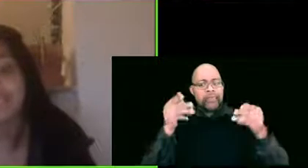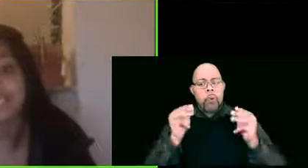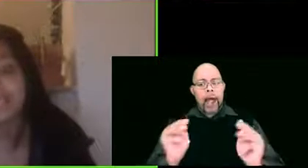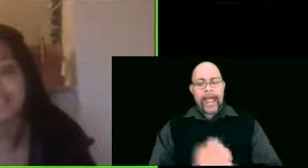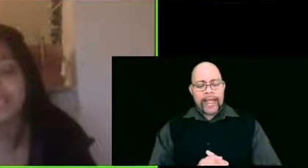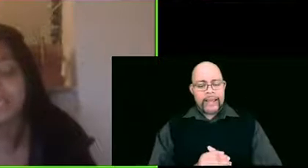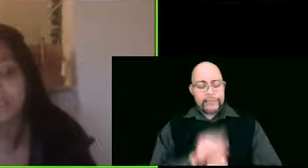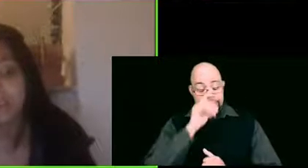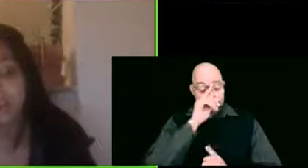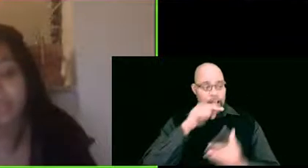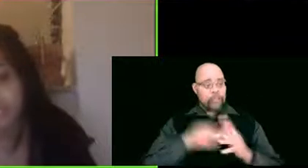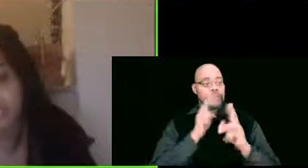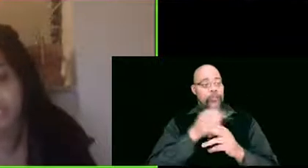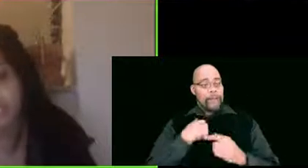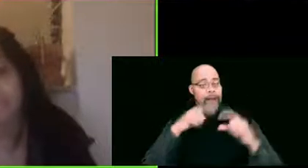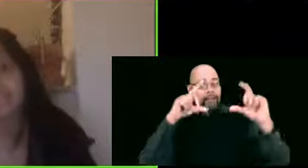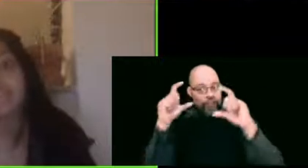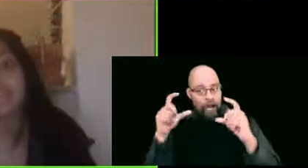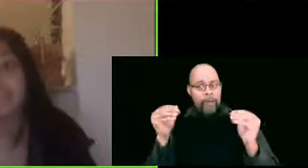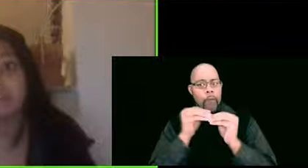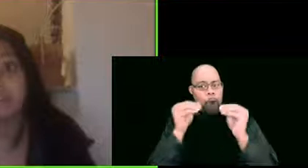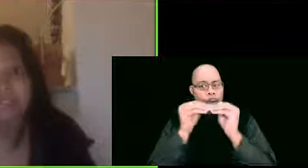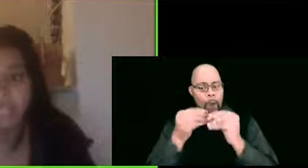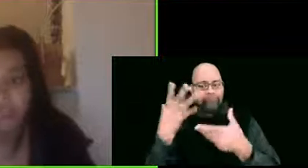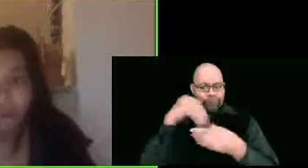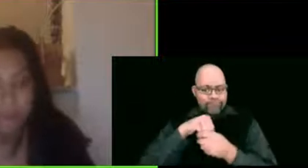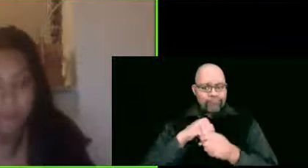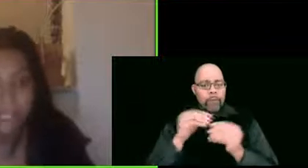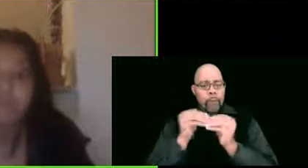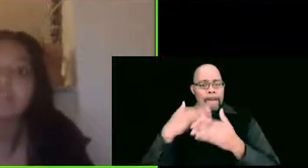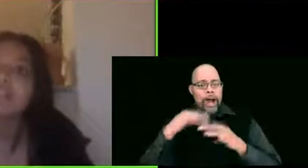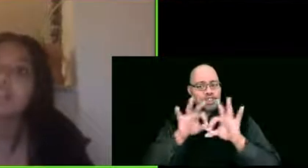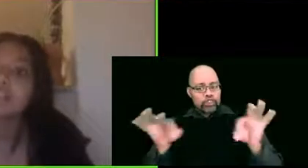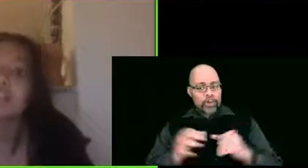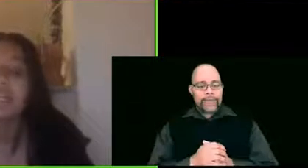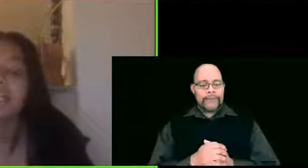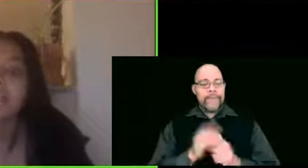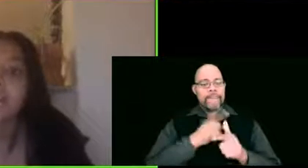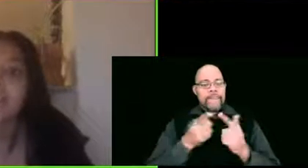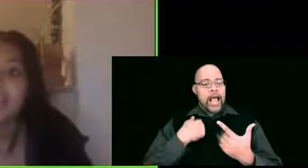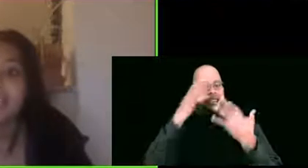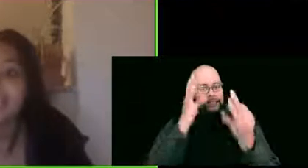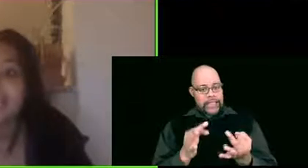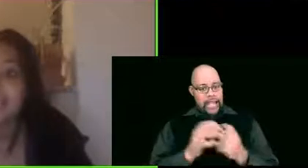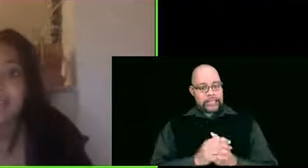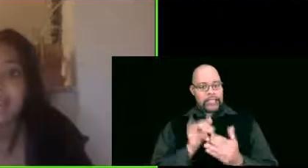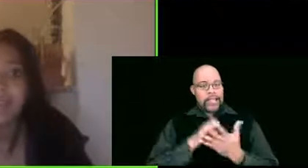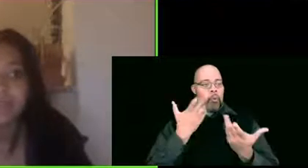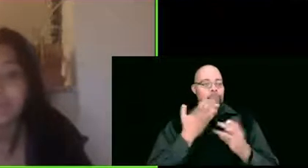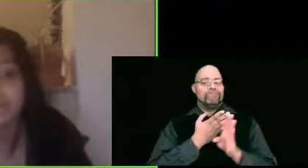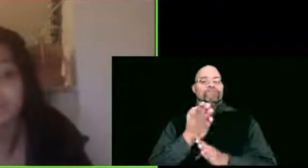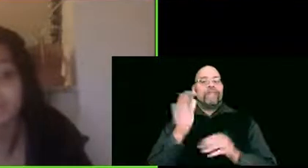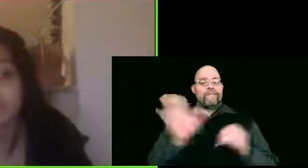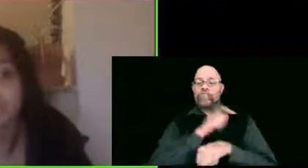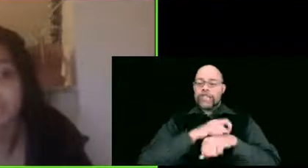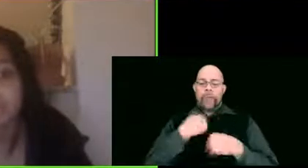effective method. So I then started using my photography more and more. I started incorporating it more into my degree, and then decided that that